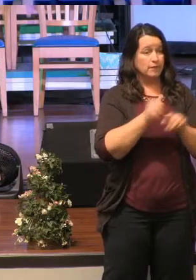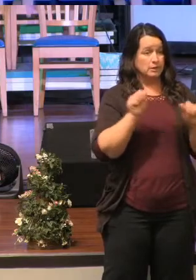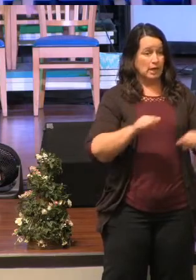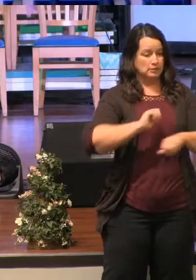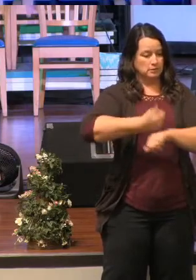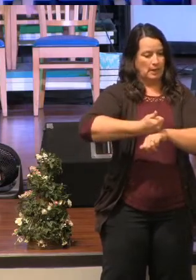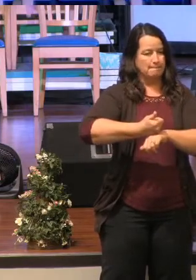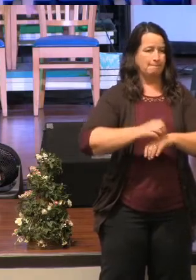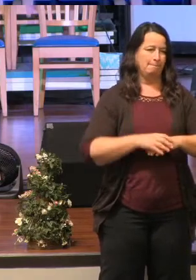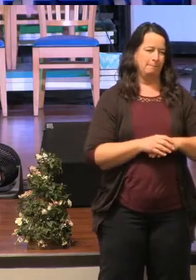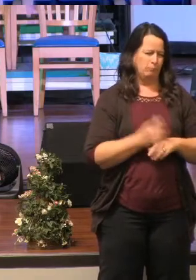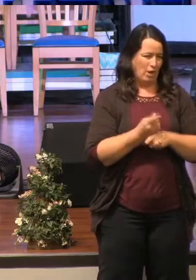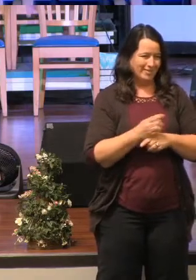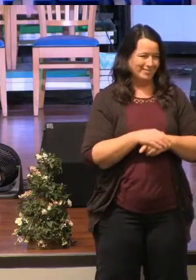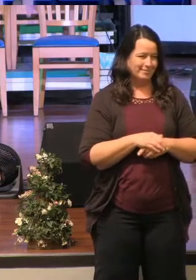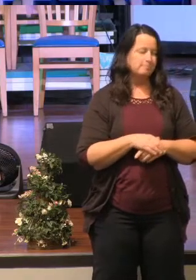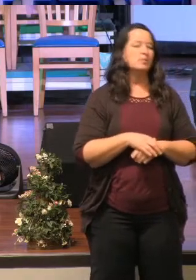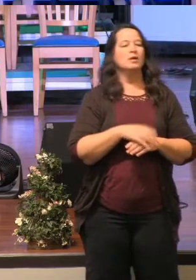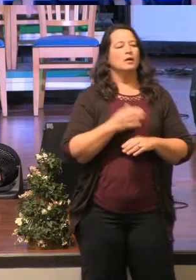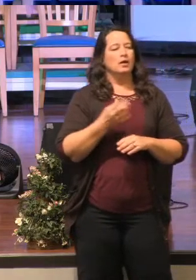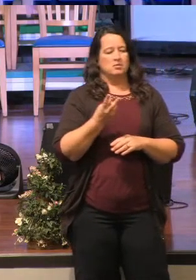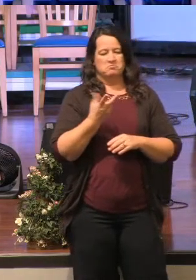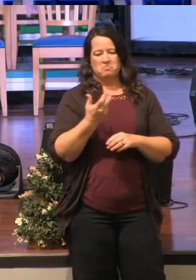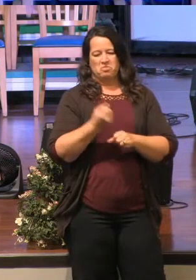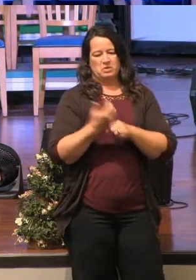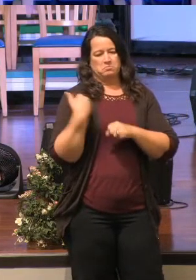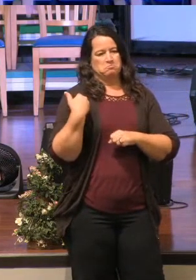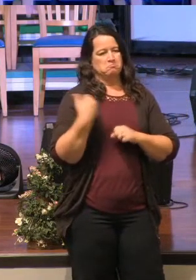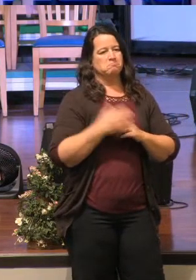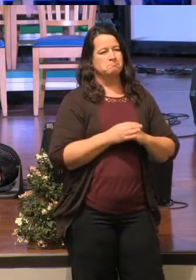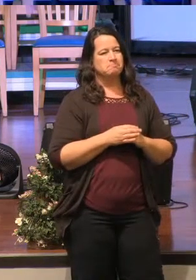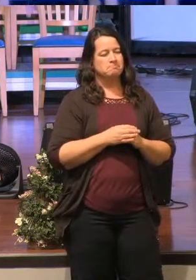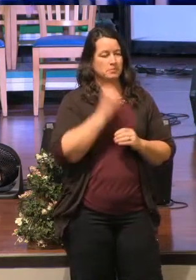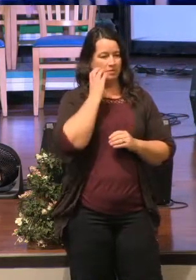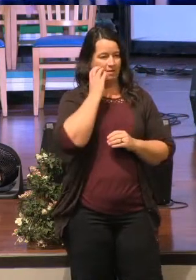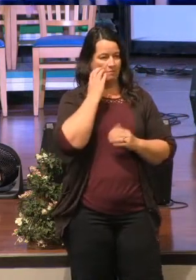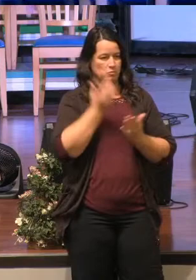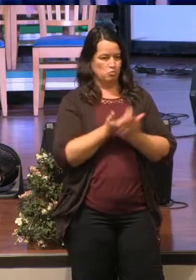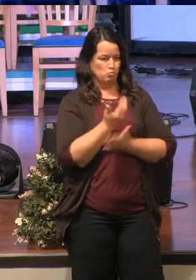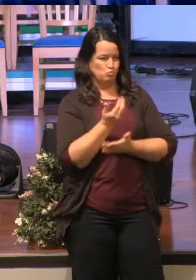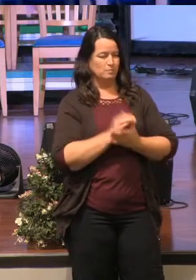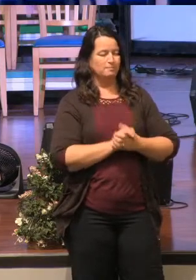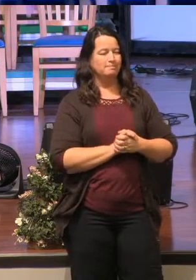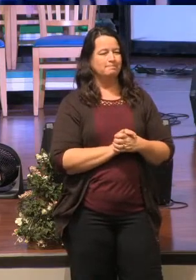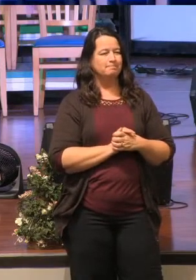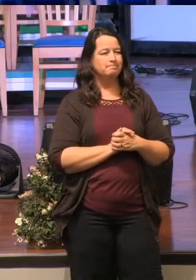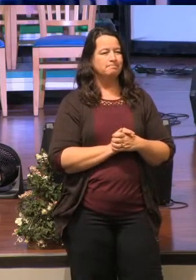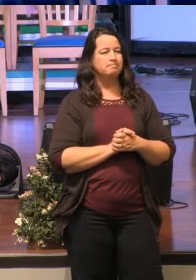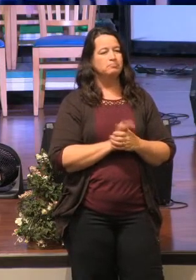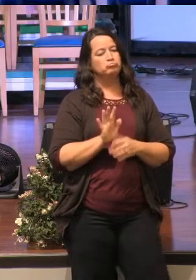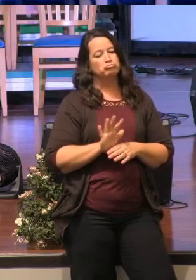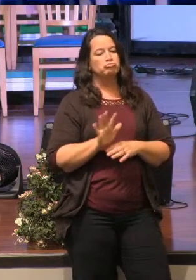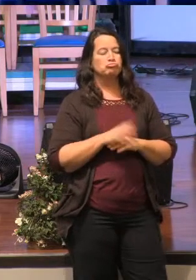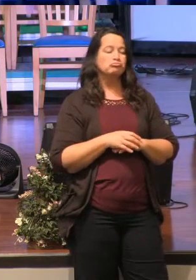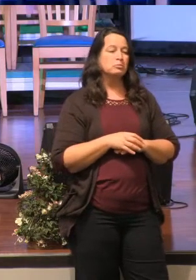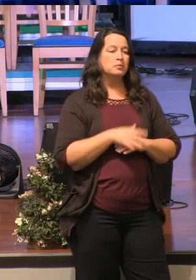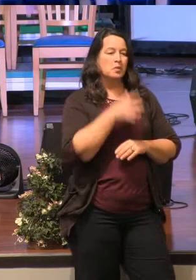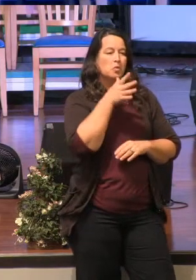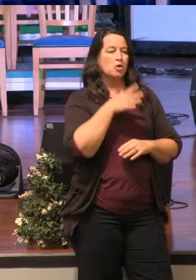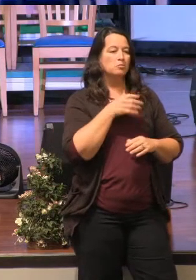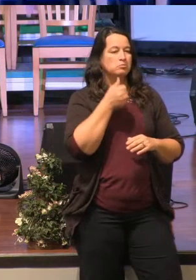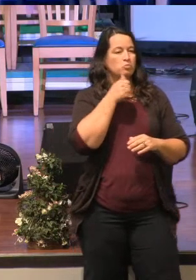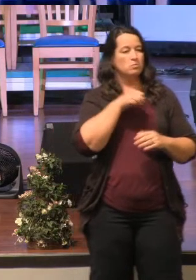you anymore. Anyhow, I was getting a new cell phone a few years back. And, you know, I was redeeming the time, so I thought I witnessed to the little